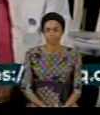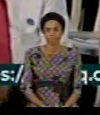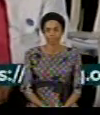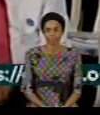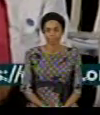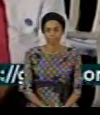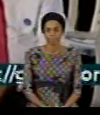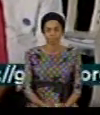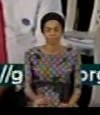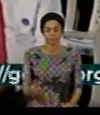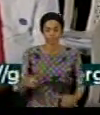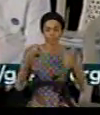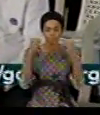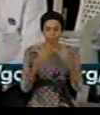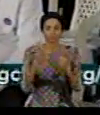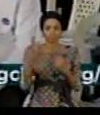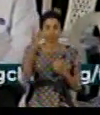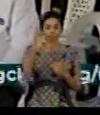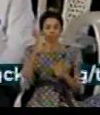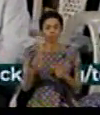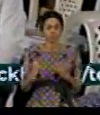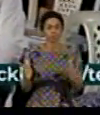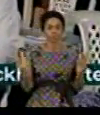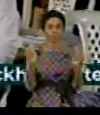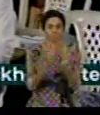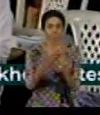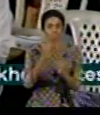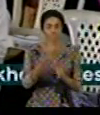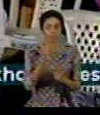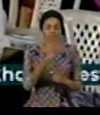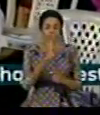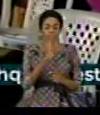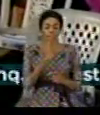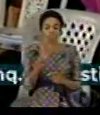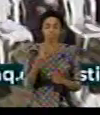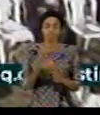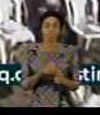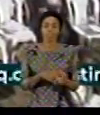The power of God will locate you while you are there.